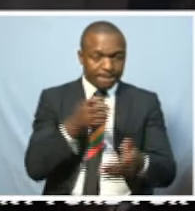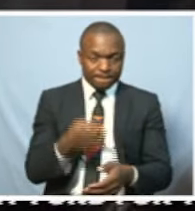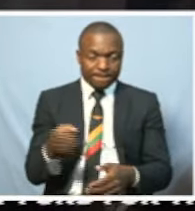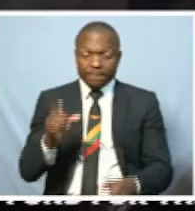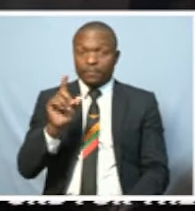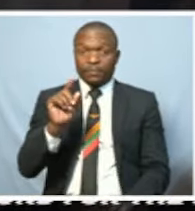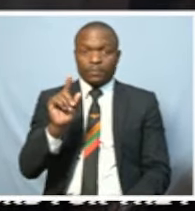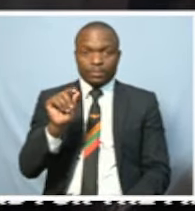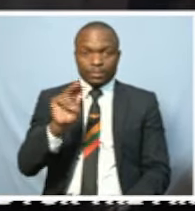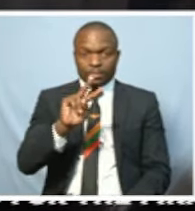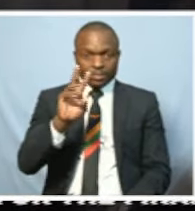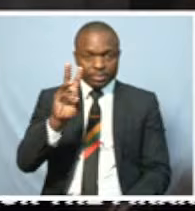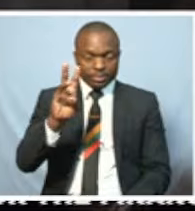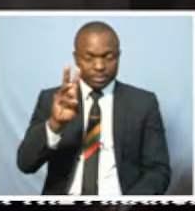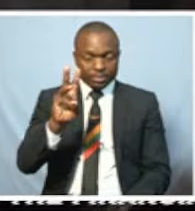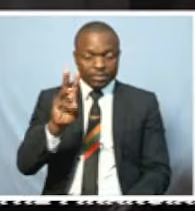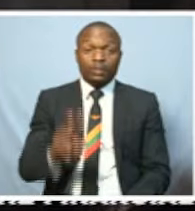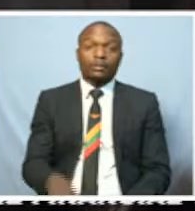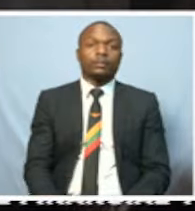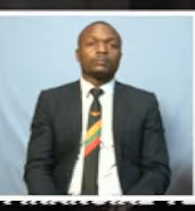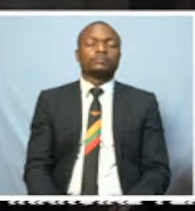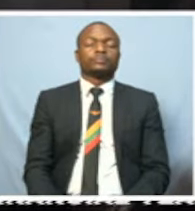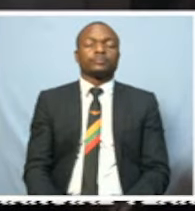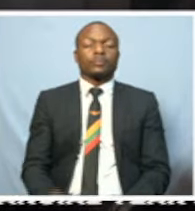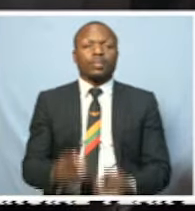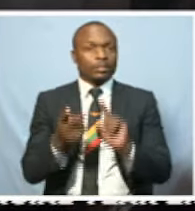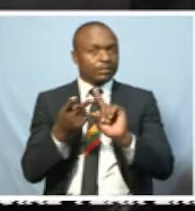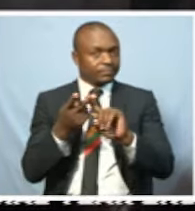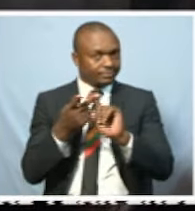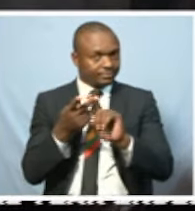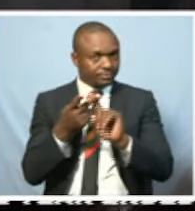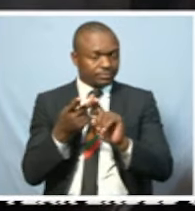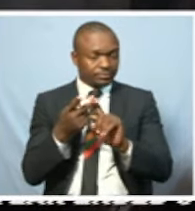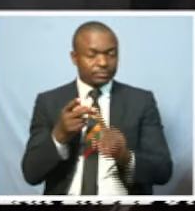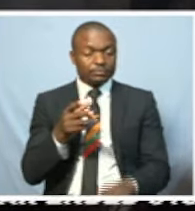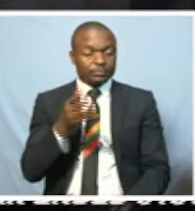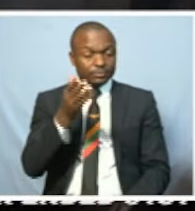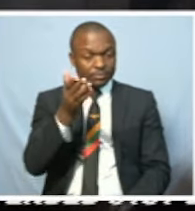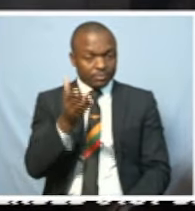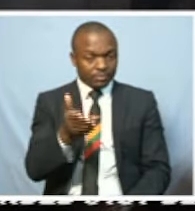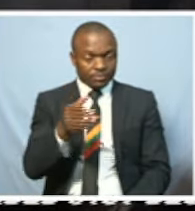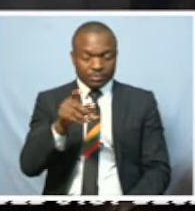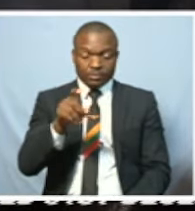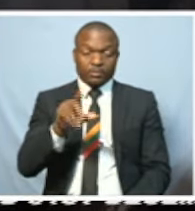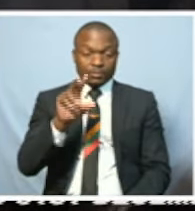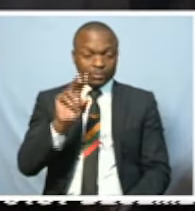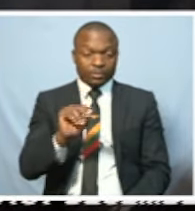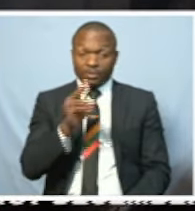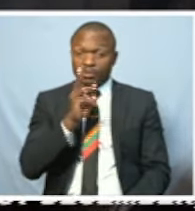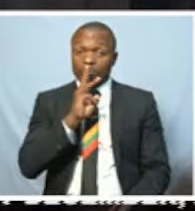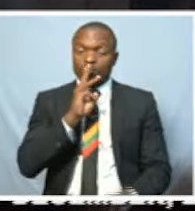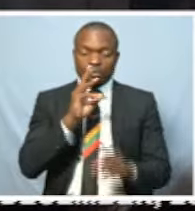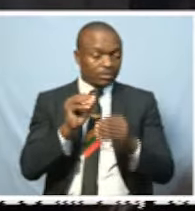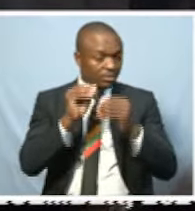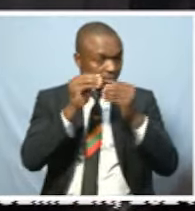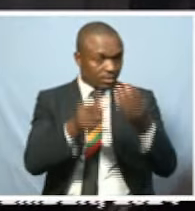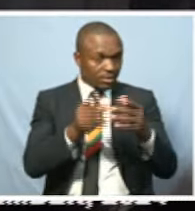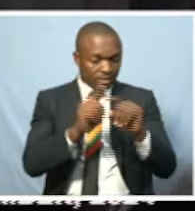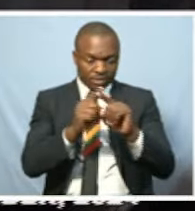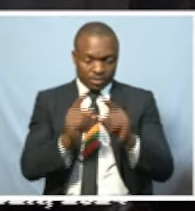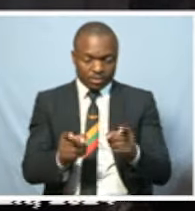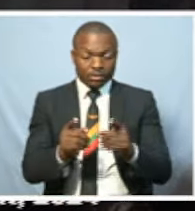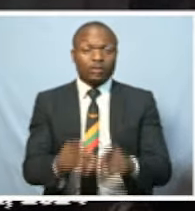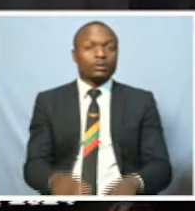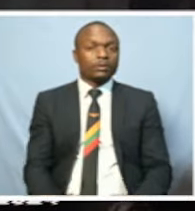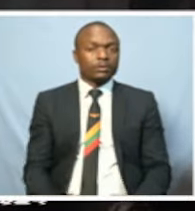2026. And then secondly, there is no water supply. But I